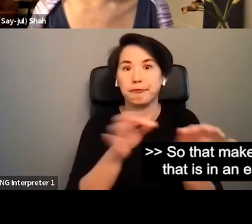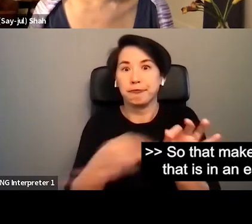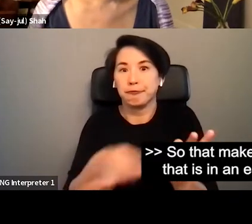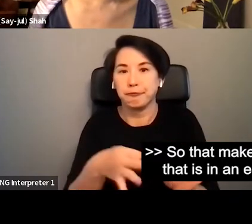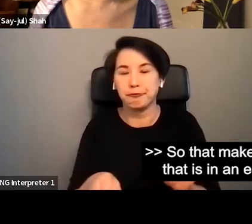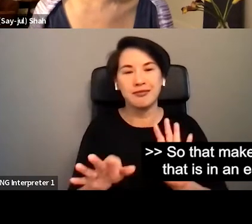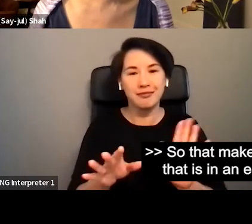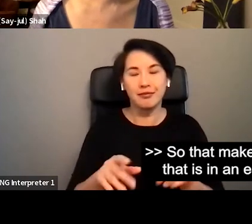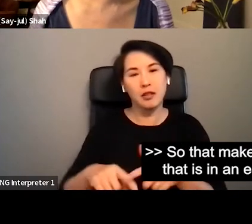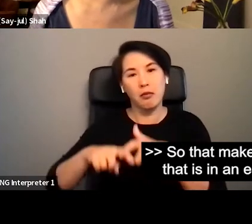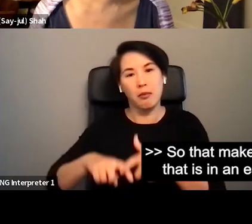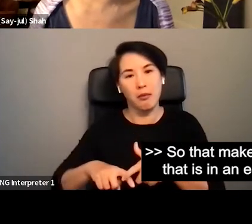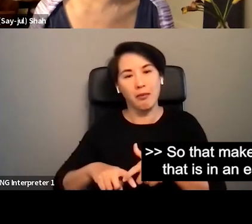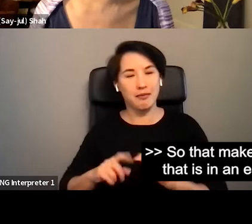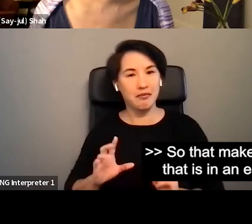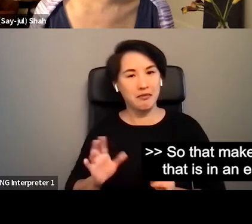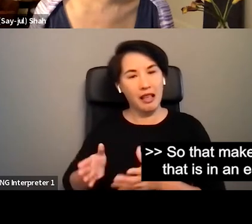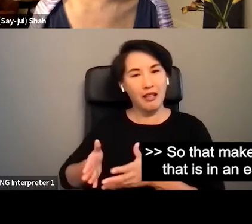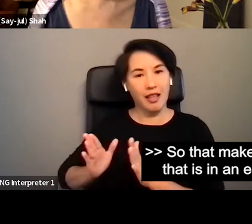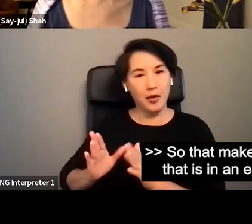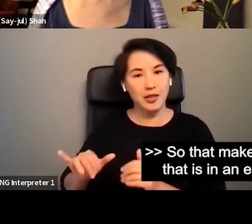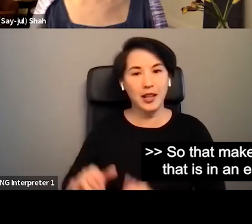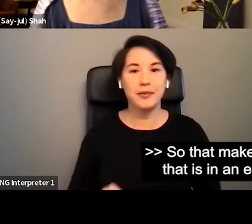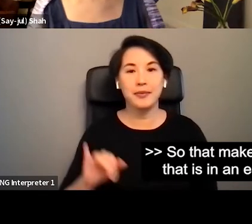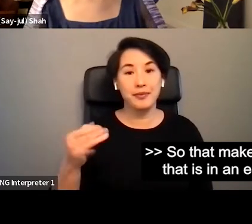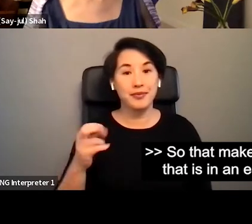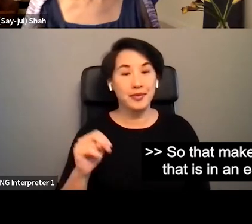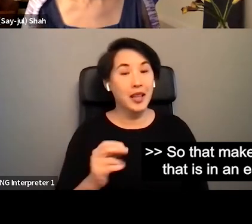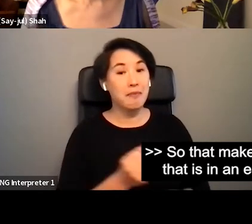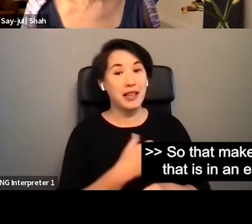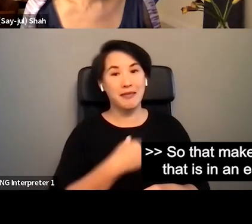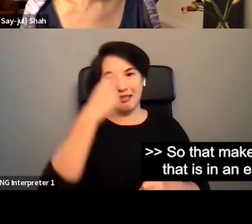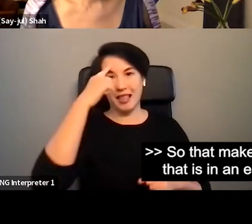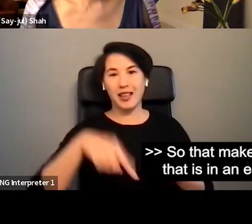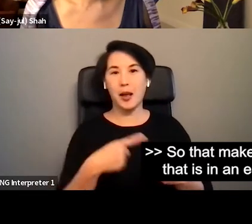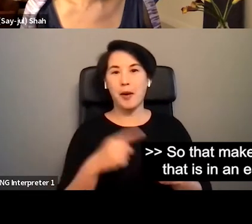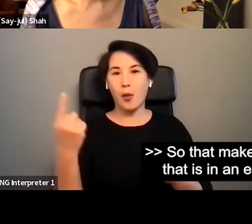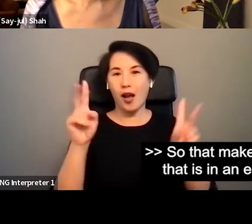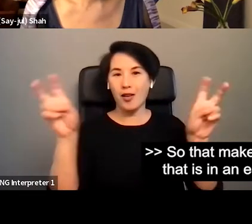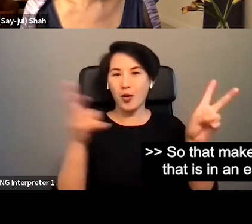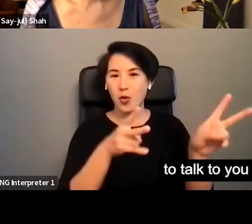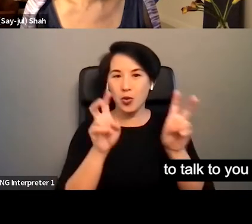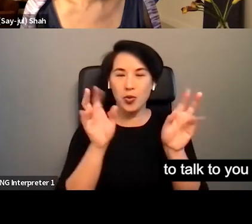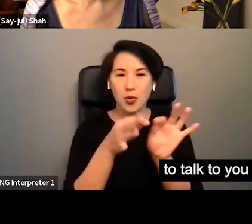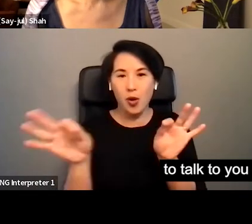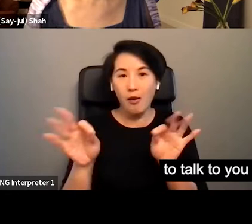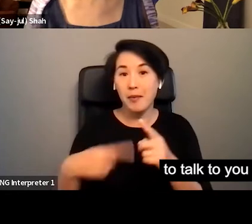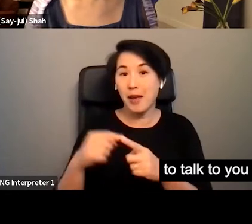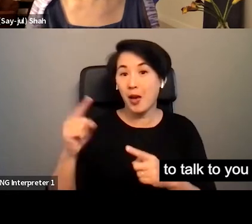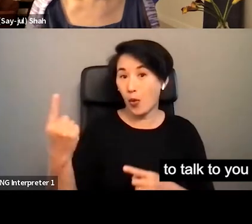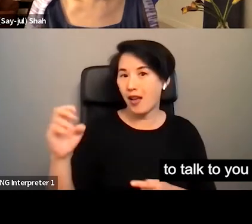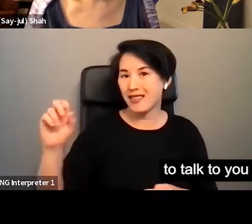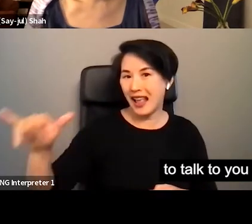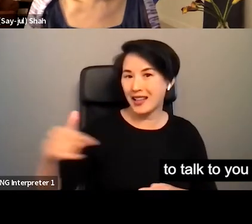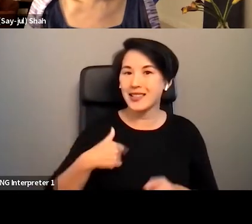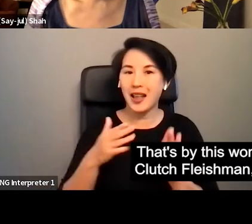So that makes me think of this quote that is in an essay that I was gonna talk to you all